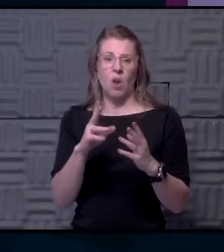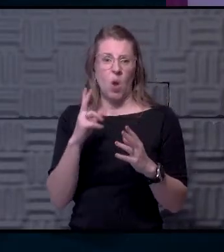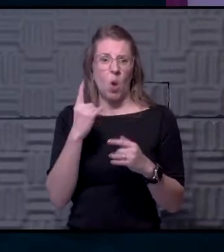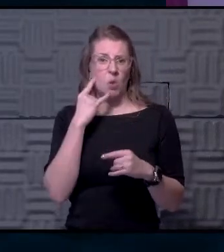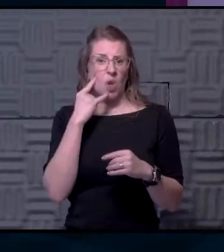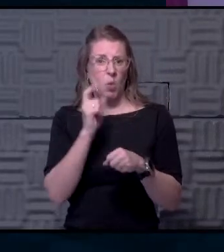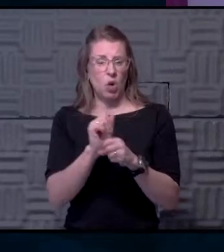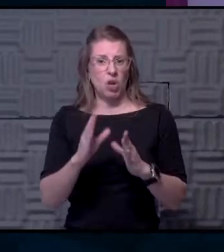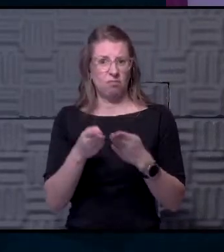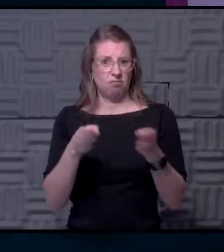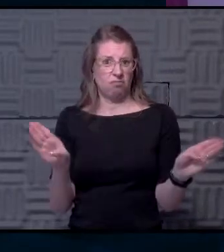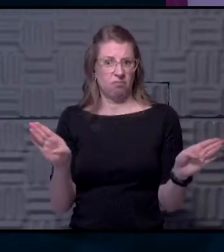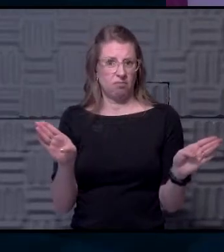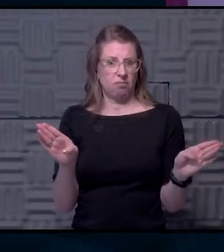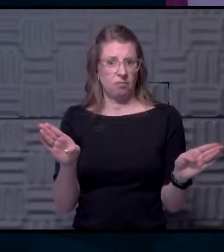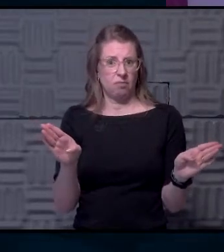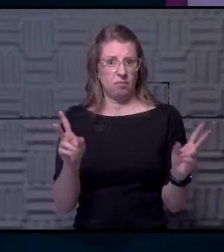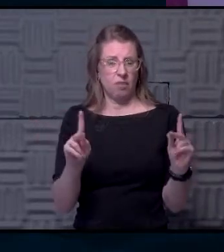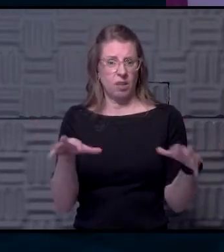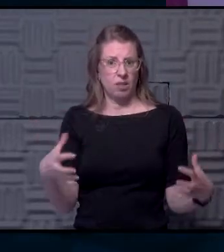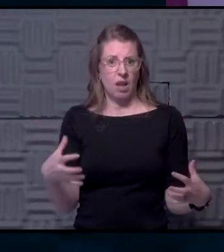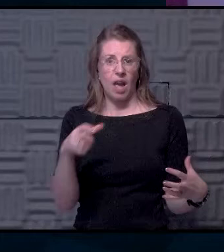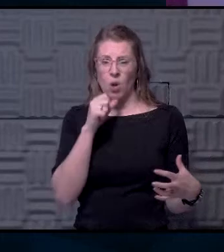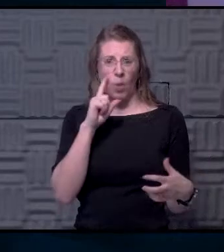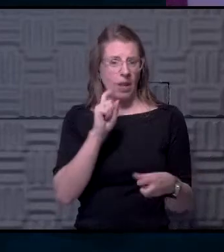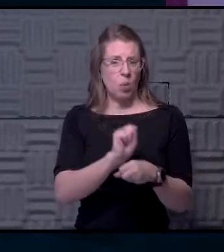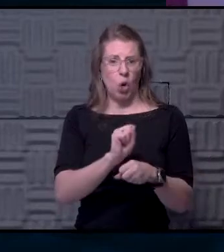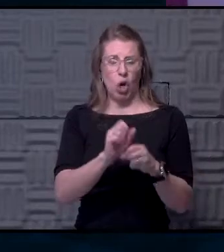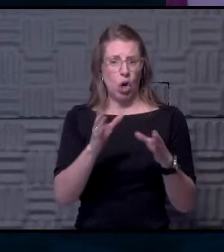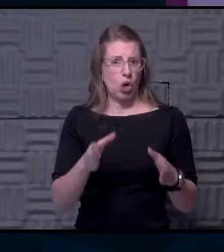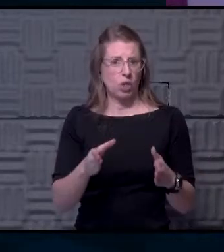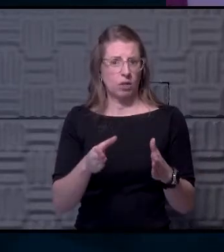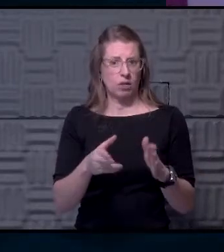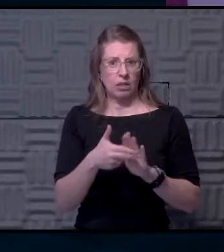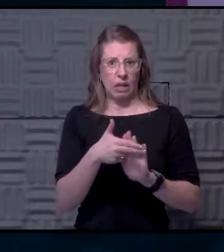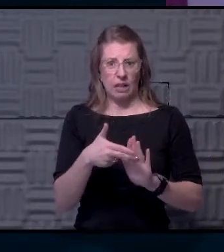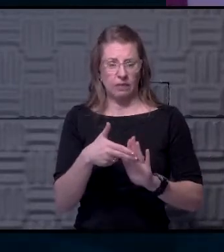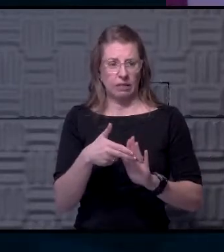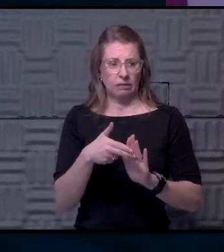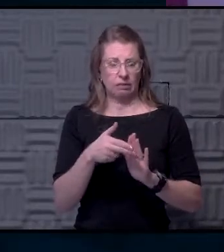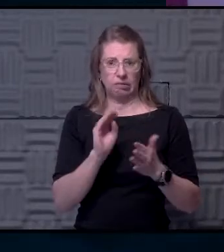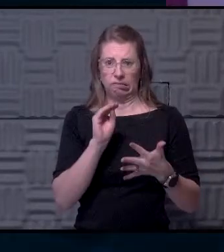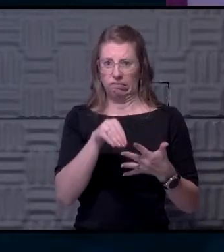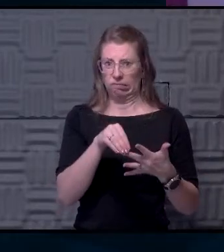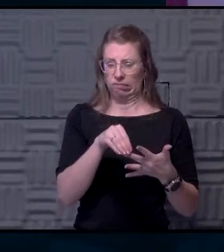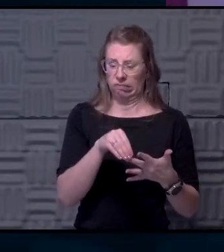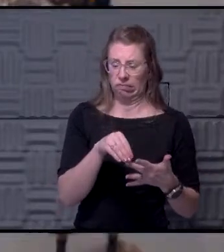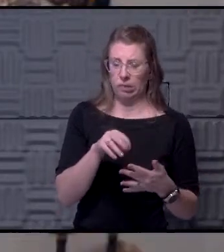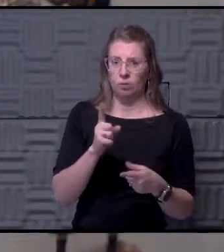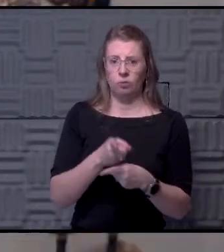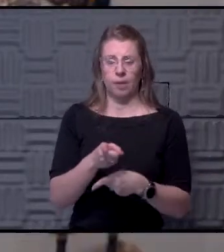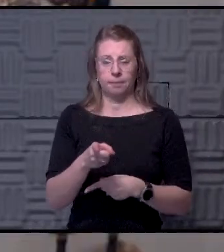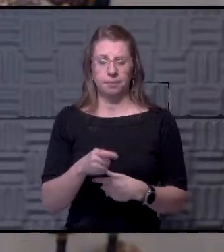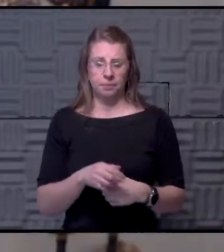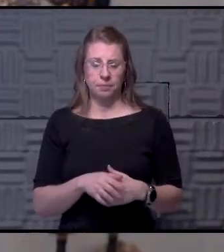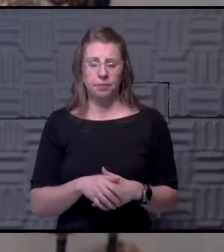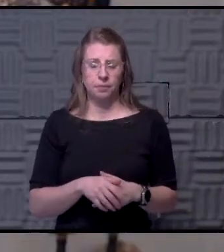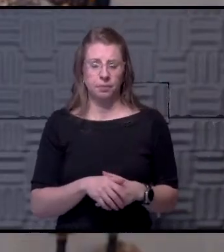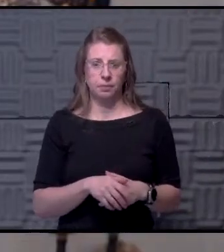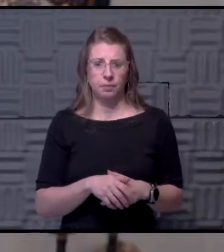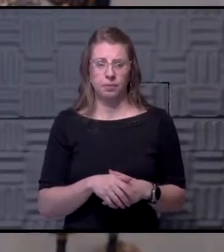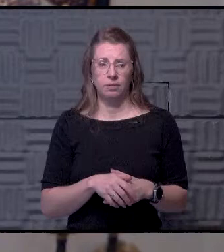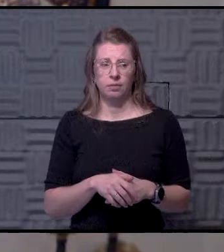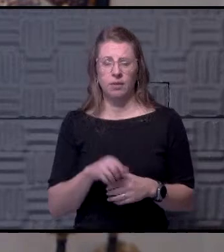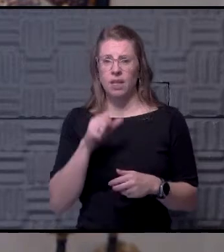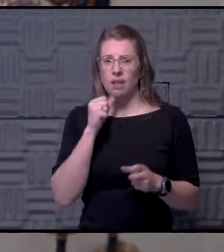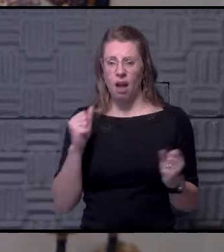in the population. I don't think it's going to be the worker classification on that one, Lee. Am I right? They'll just be classified with wherever they are. Yeah, that's not a